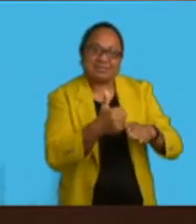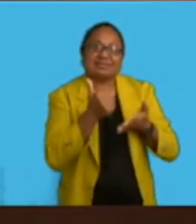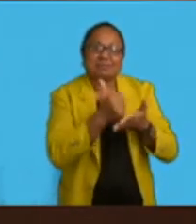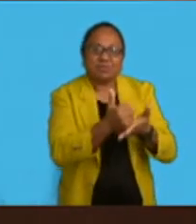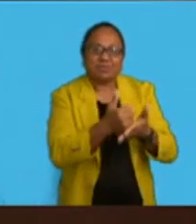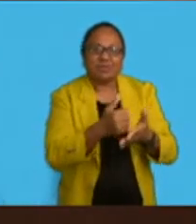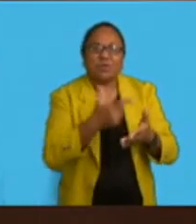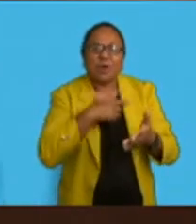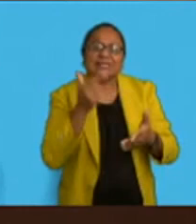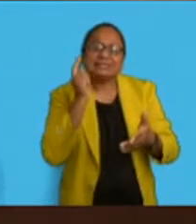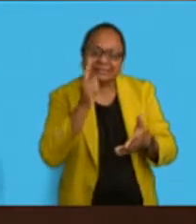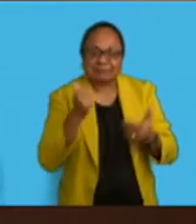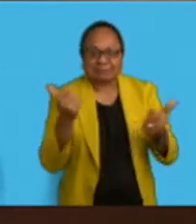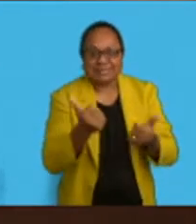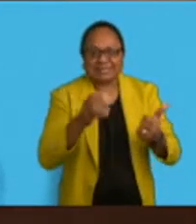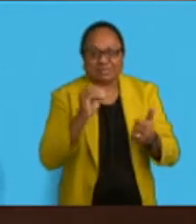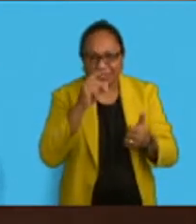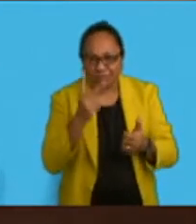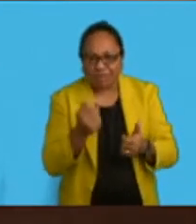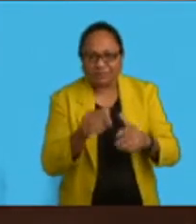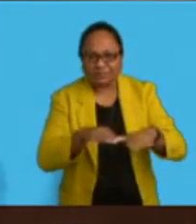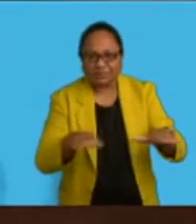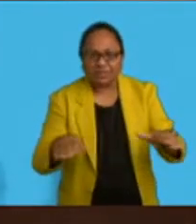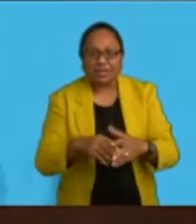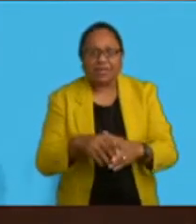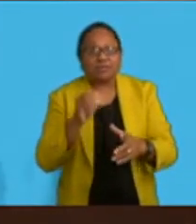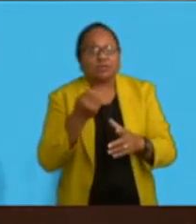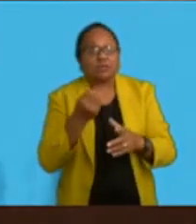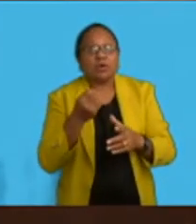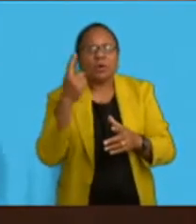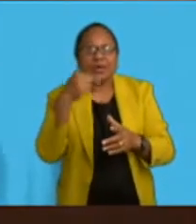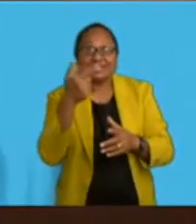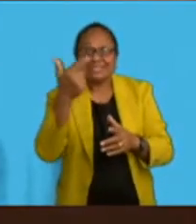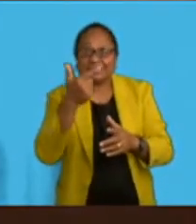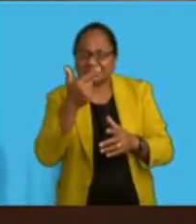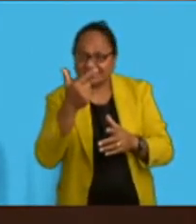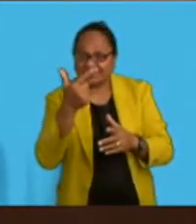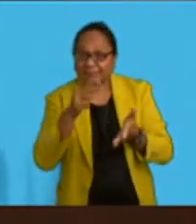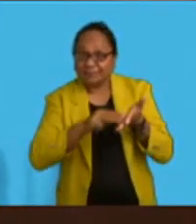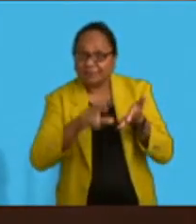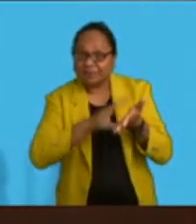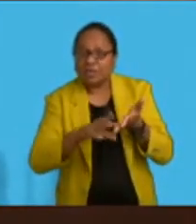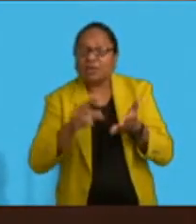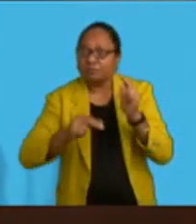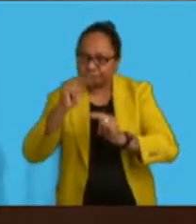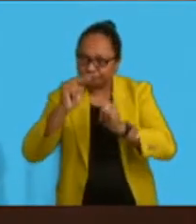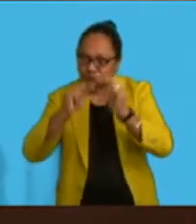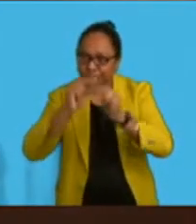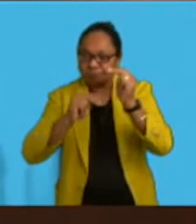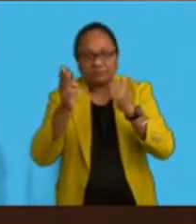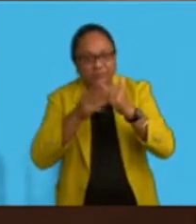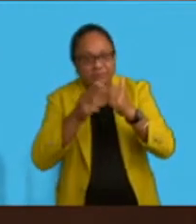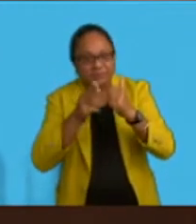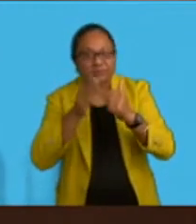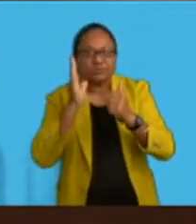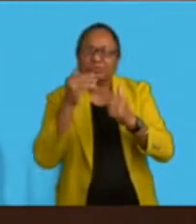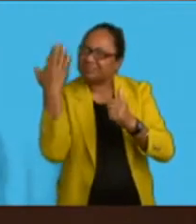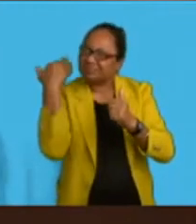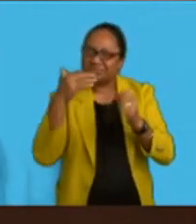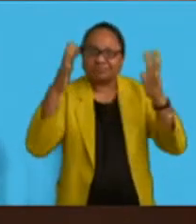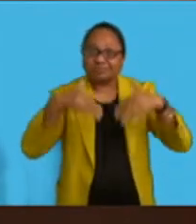ratio. The budget provides substantial funding of $170 million to rebuild and repair schools damaged by TC